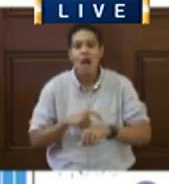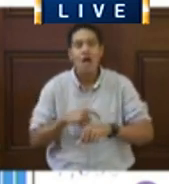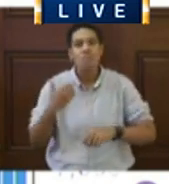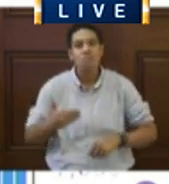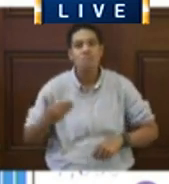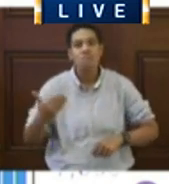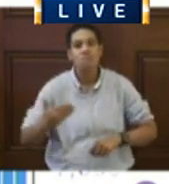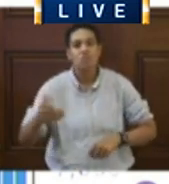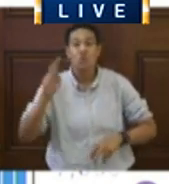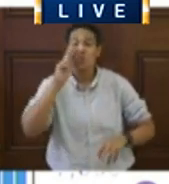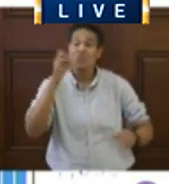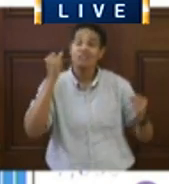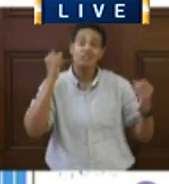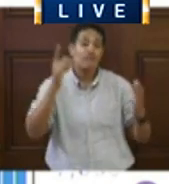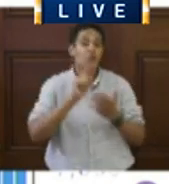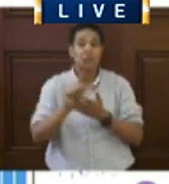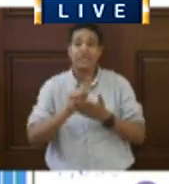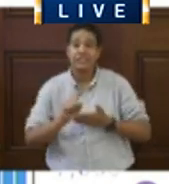several weeks